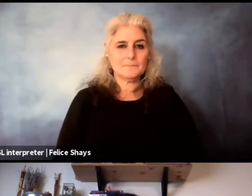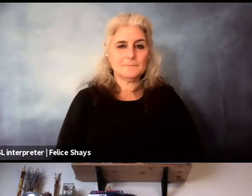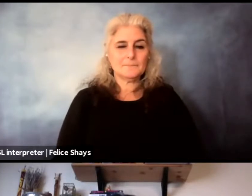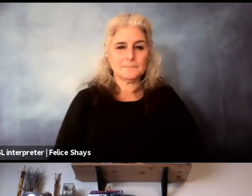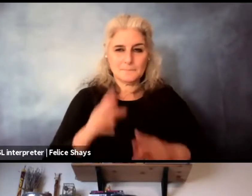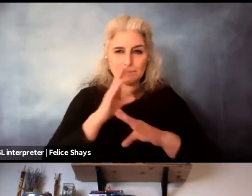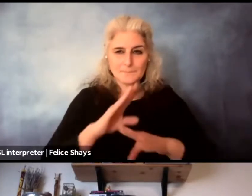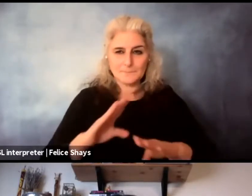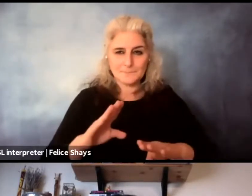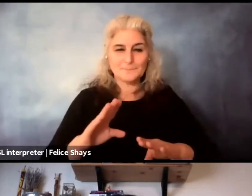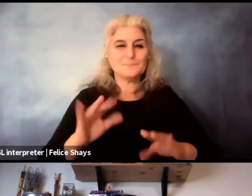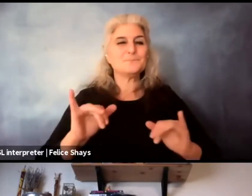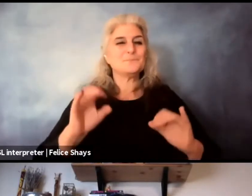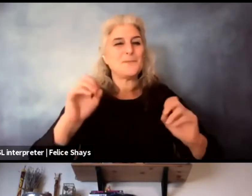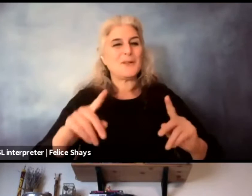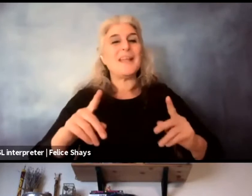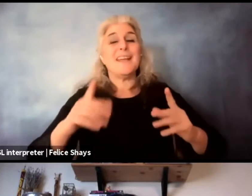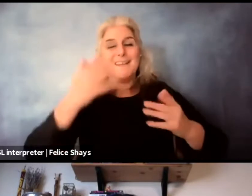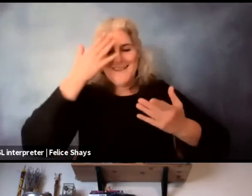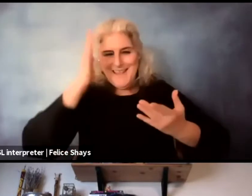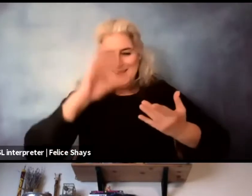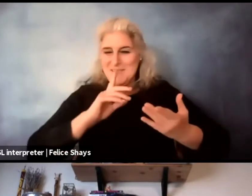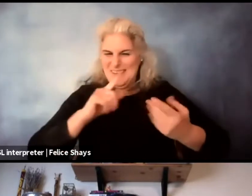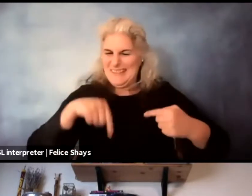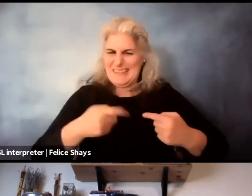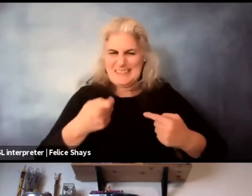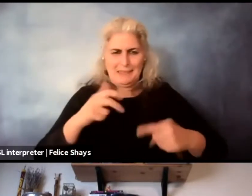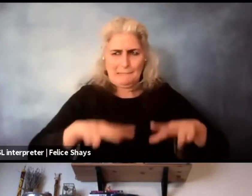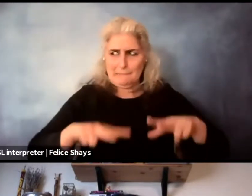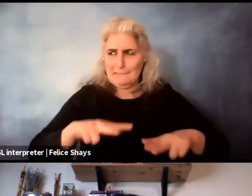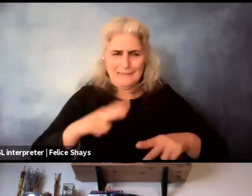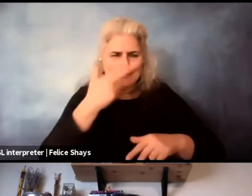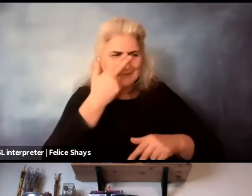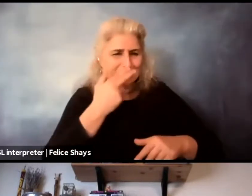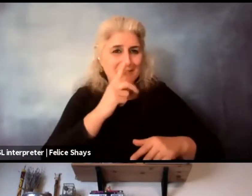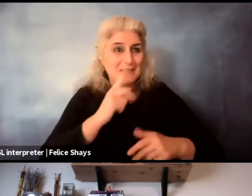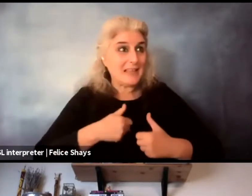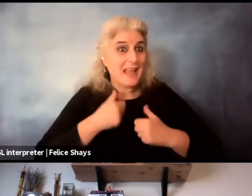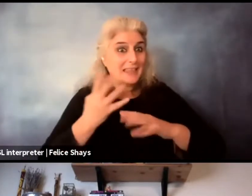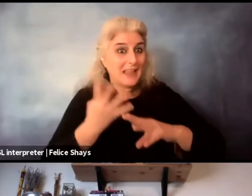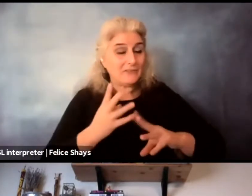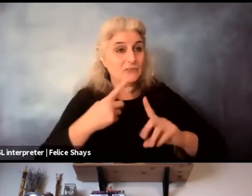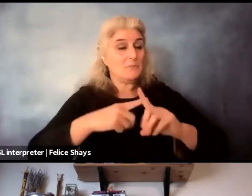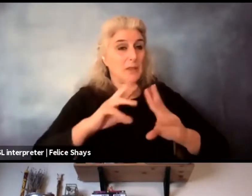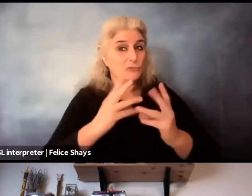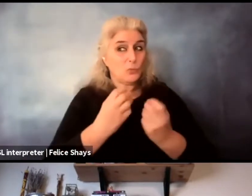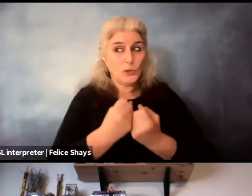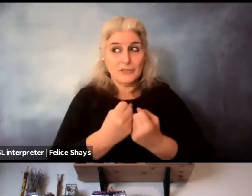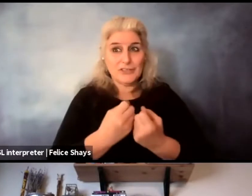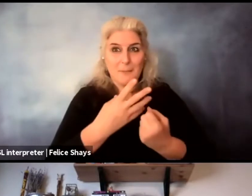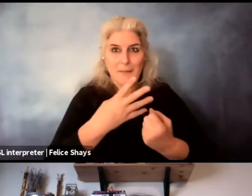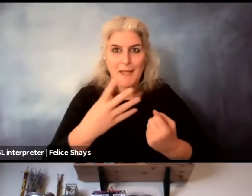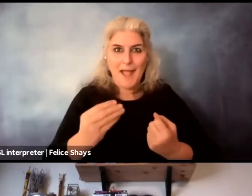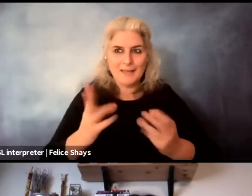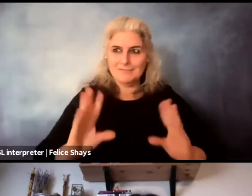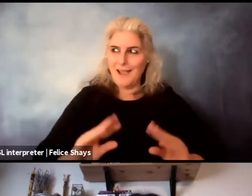Okay, so I also just want to acknowledge that this is, it's a kind of a funny situation. We're being live streamed and we're doing a workshop, and